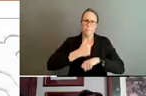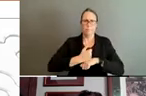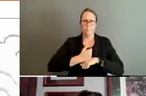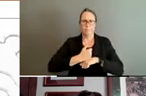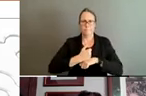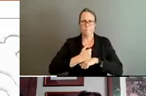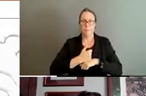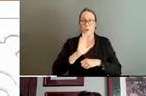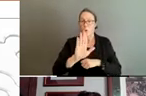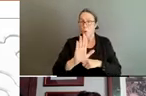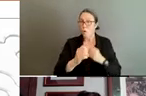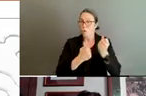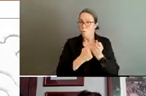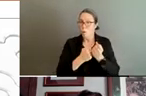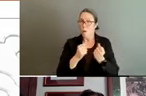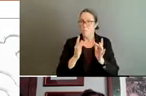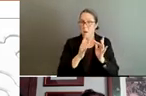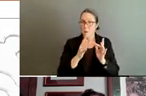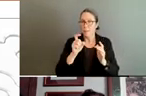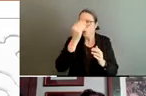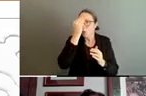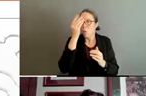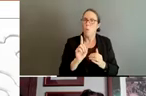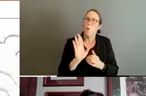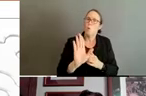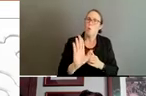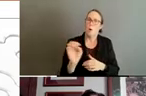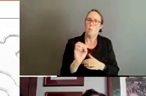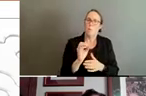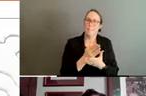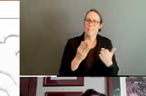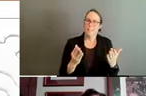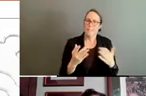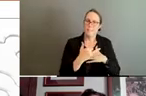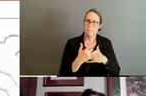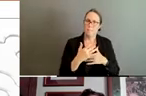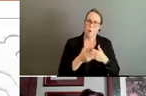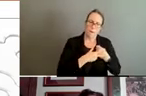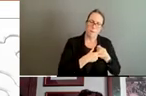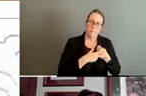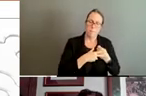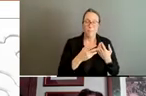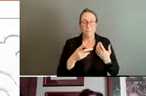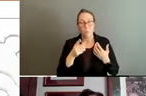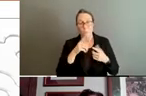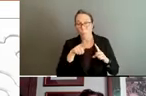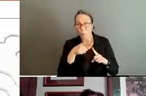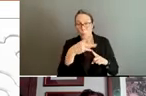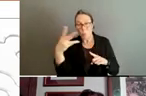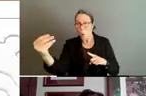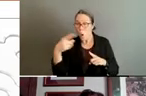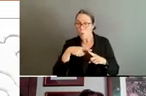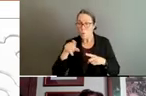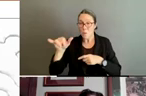that they know where you keep your emergency supplies. Because when you go to the shelter, you want to make sure that any equipment that you need